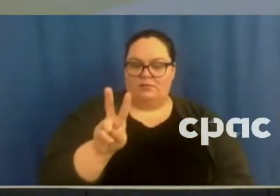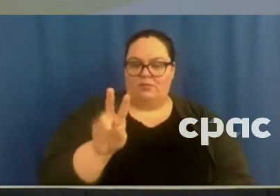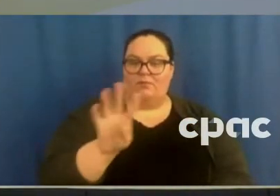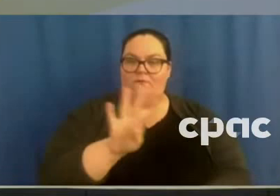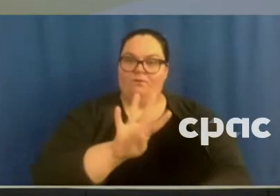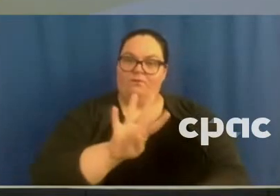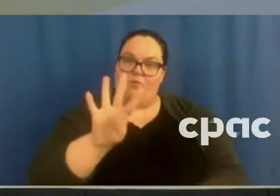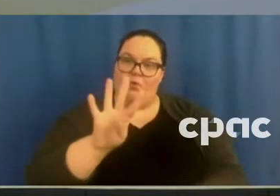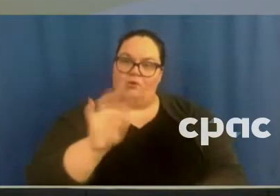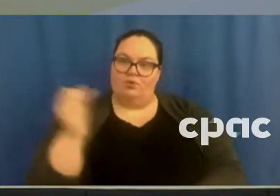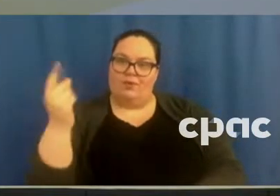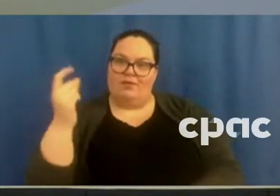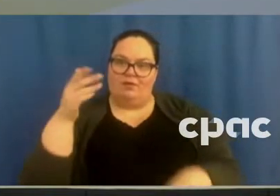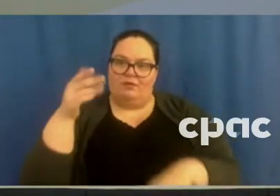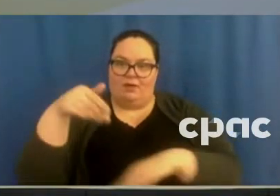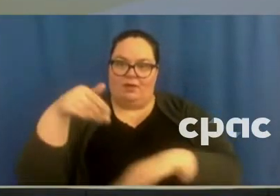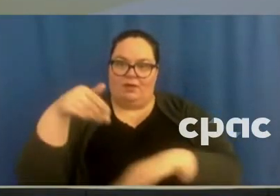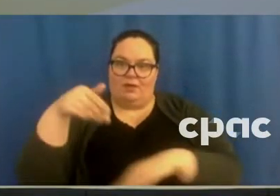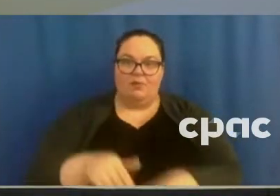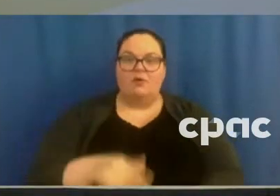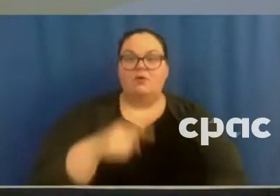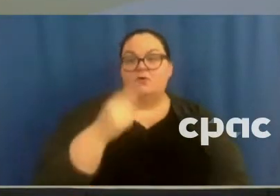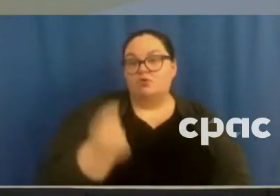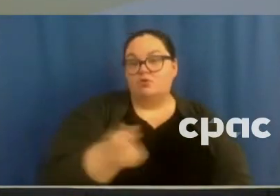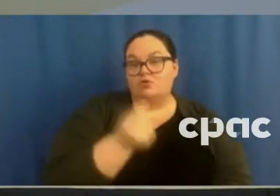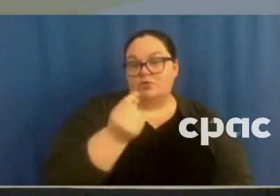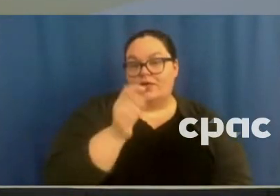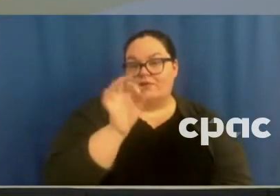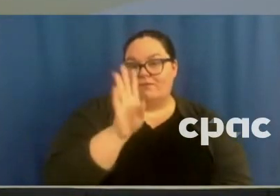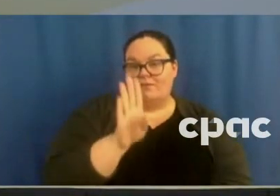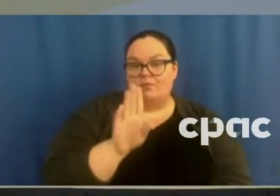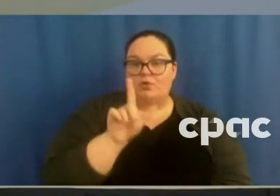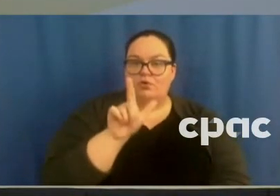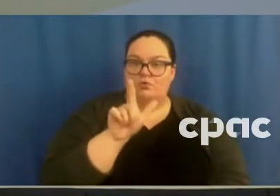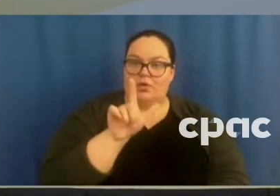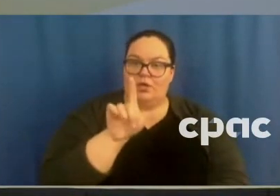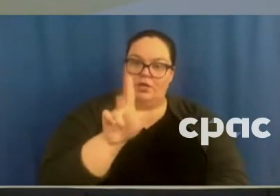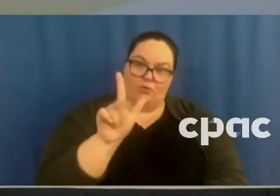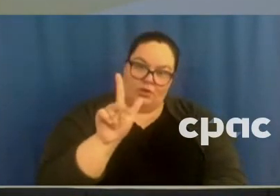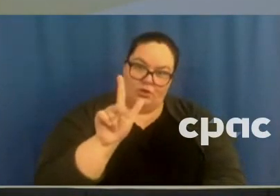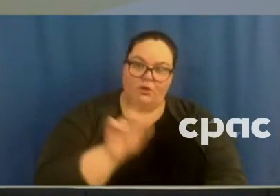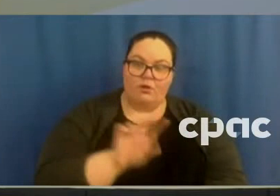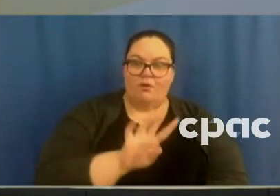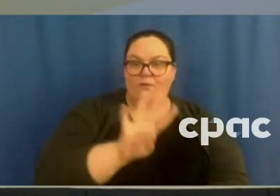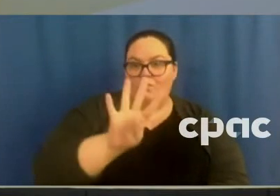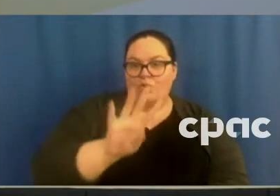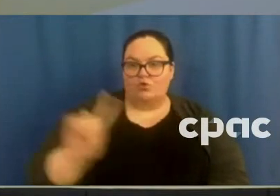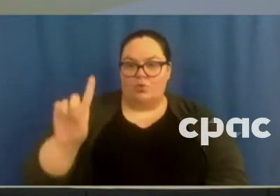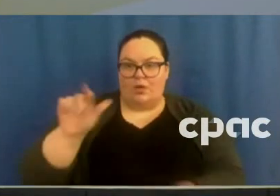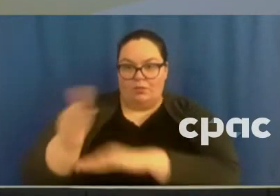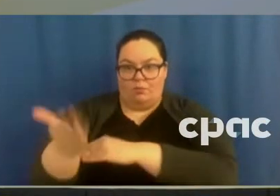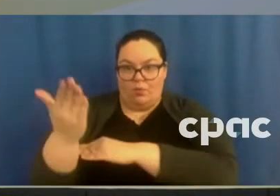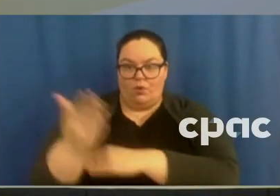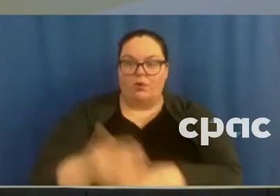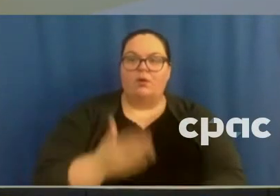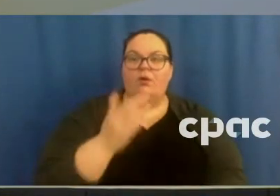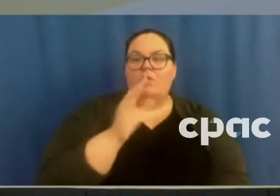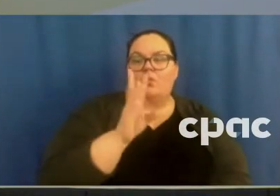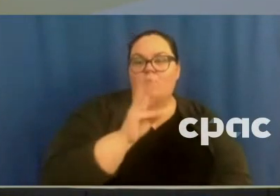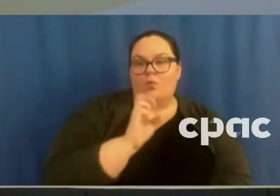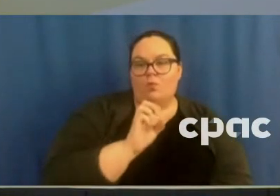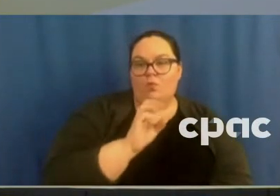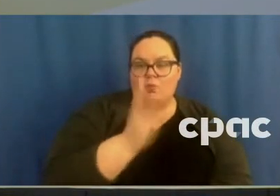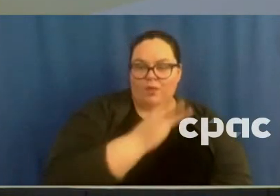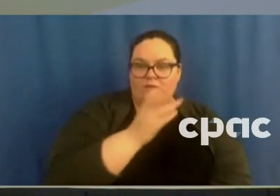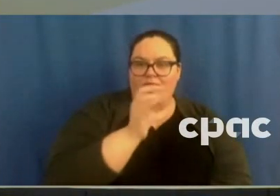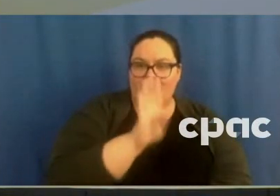and 11 p.m., Tuesday, February 23rd, between 4 p.m. and 1 a.m., and Wednesday, February 24th, between 4 p.m.